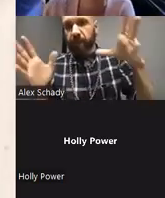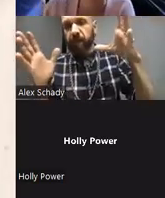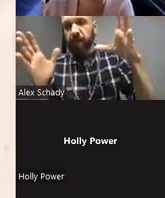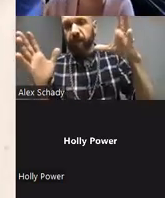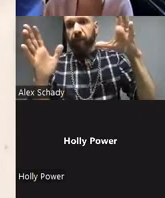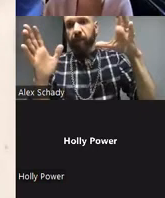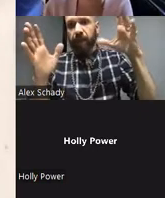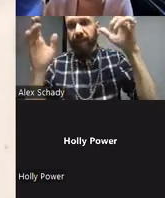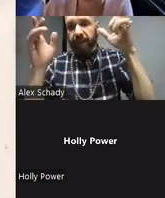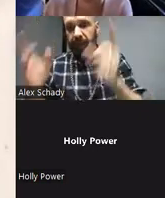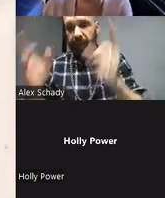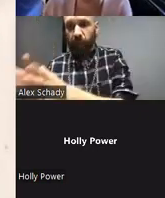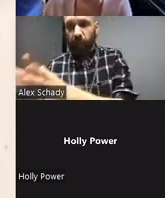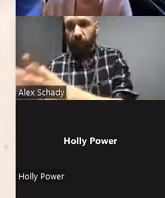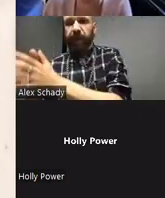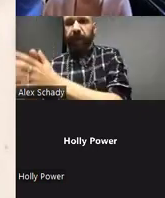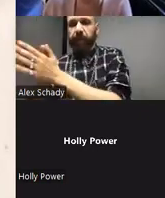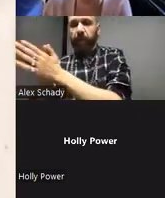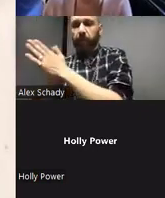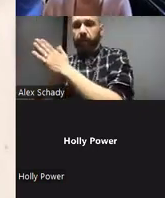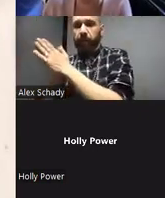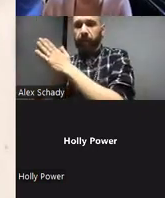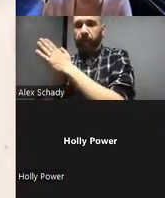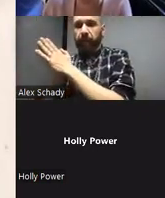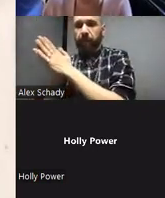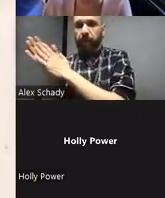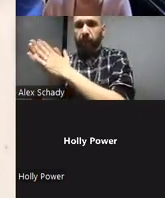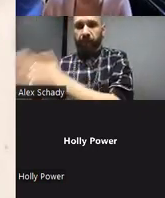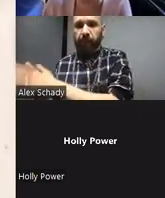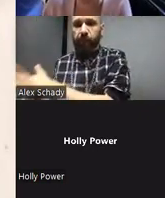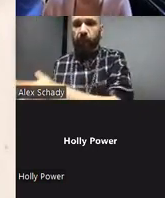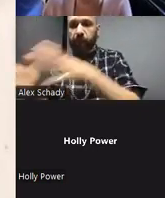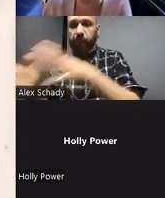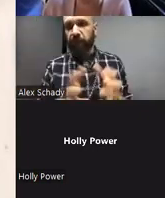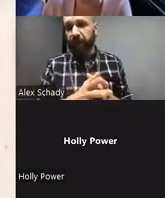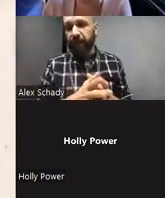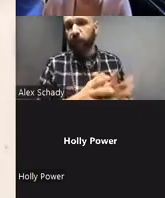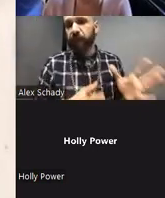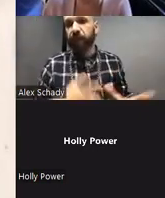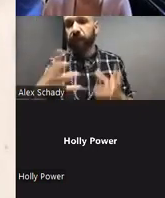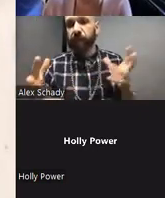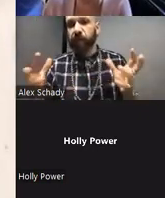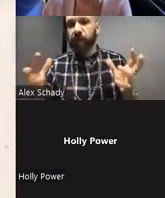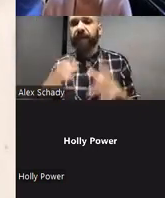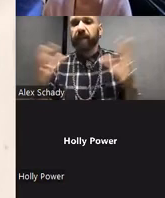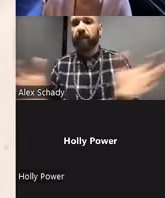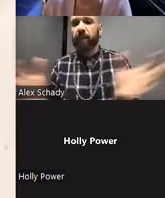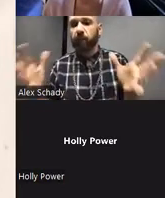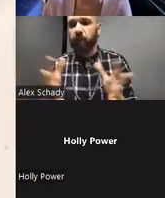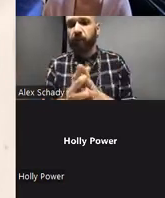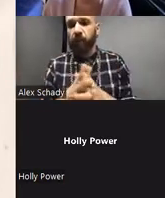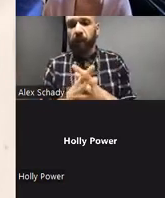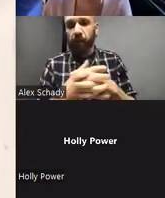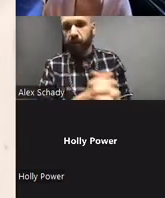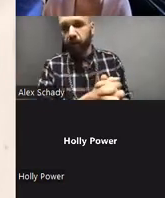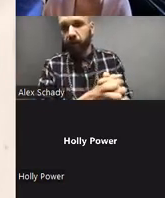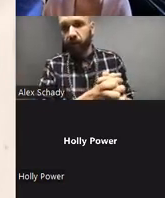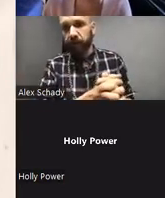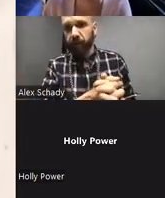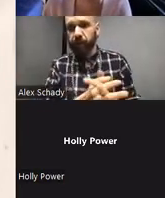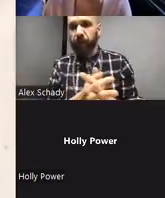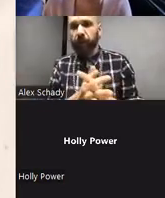that it's a series of objects that participants were asked to bring in, objects that for some reason had some sort of